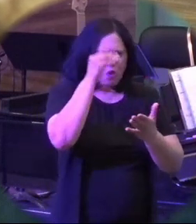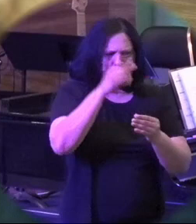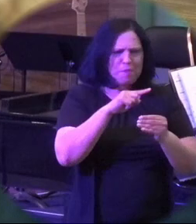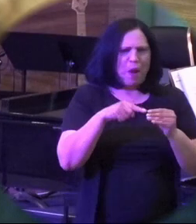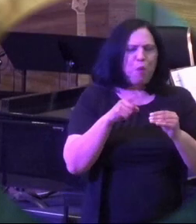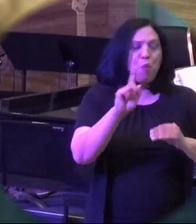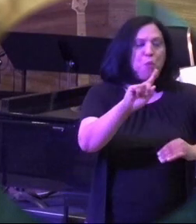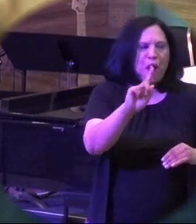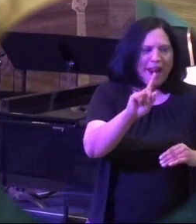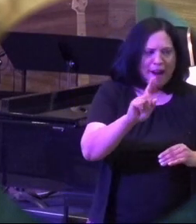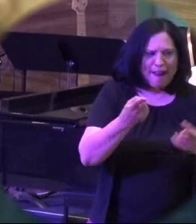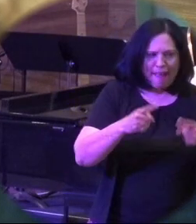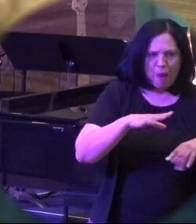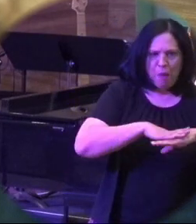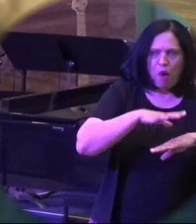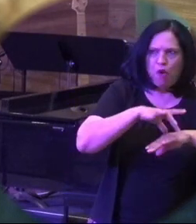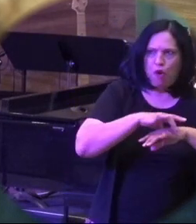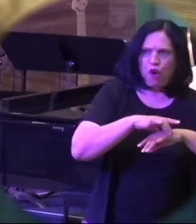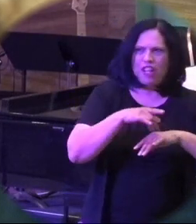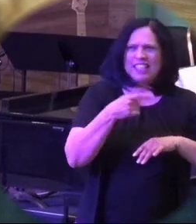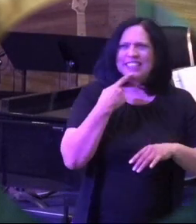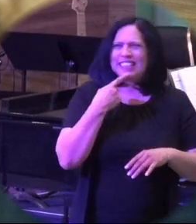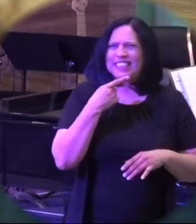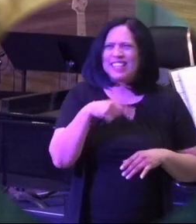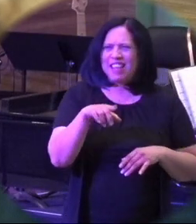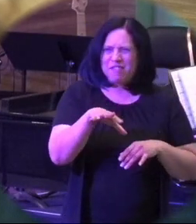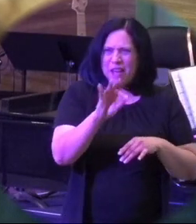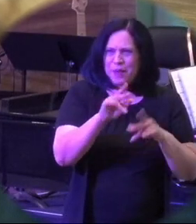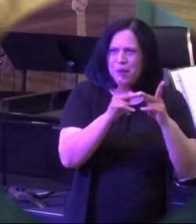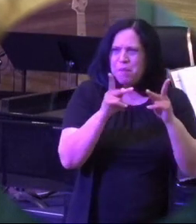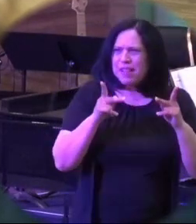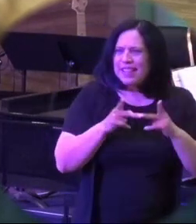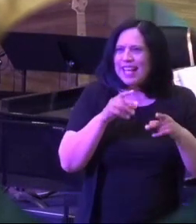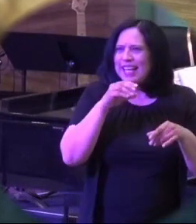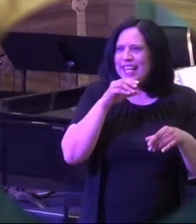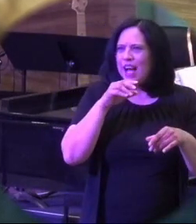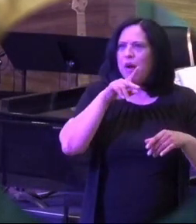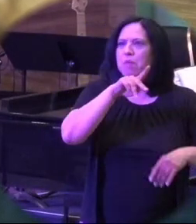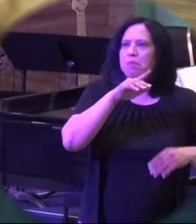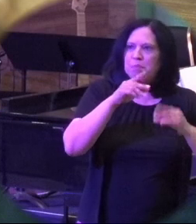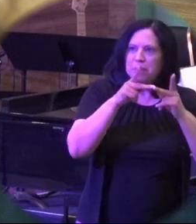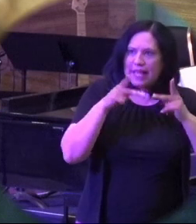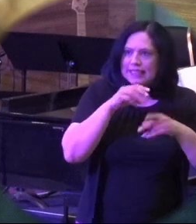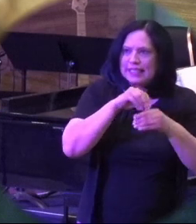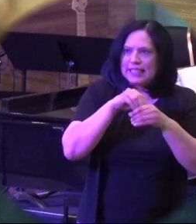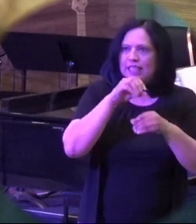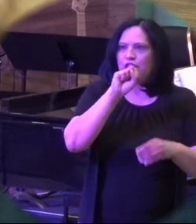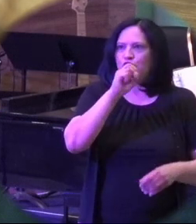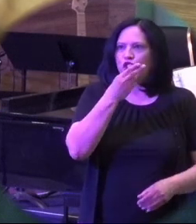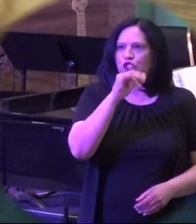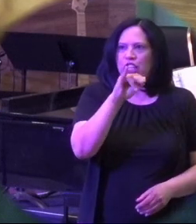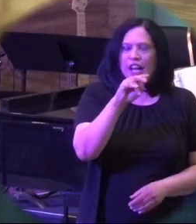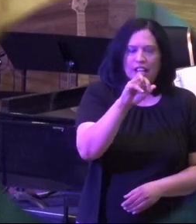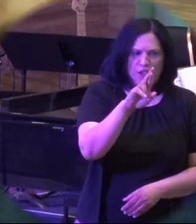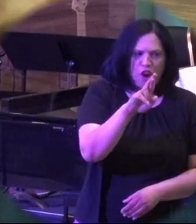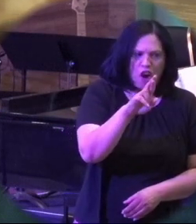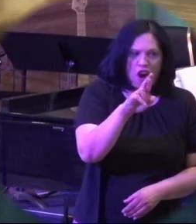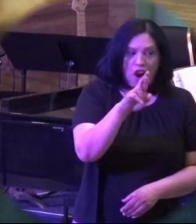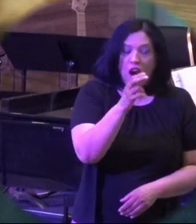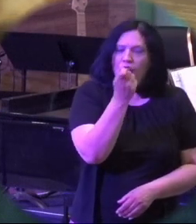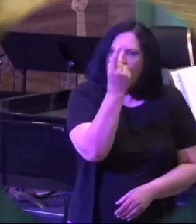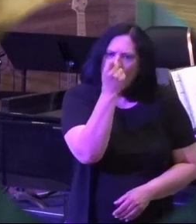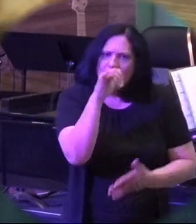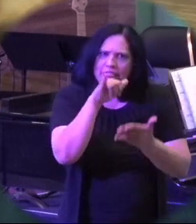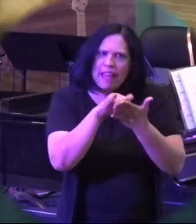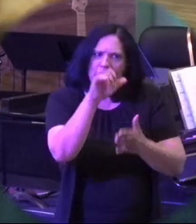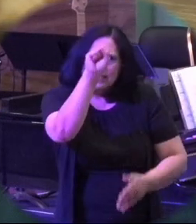moved eastward, they found a plain in Shinar and settled there. Now, Shinar refers to southern Babylonia,